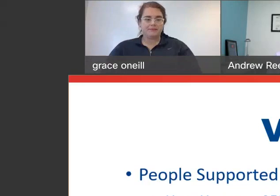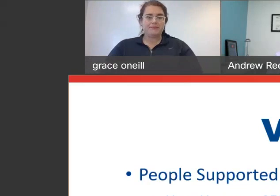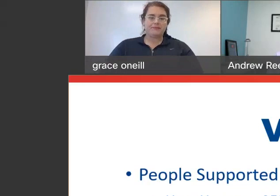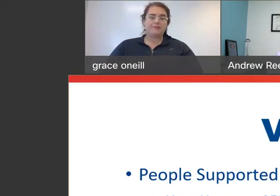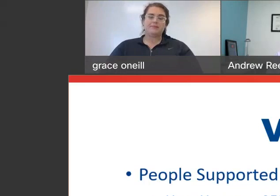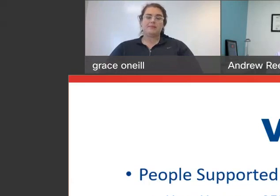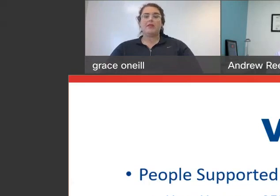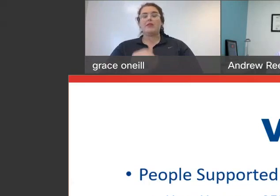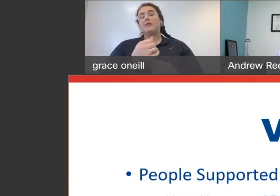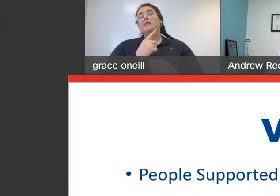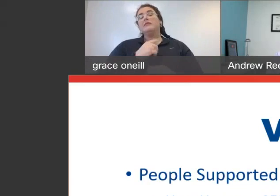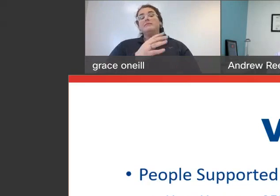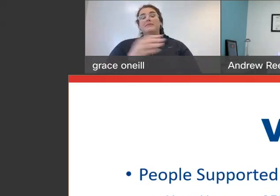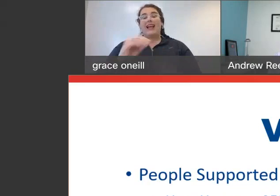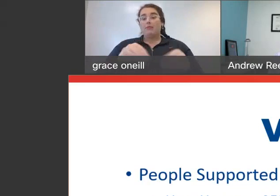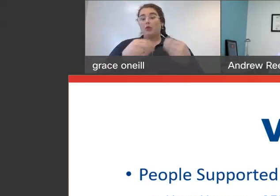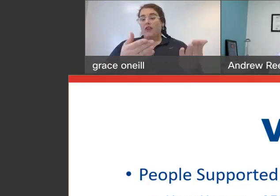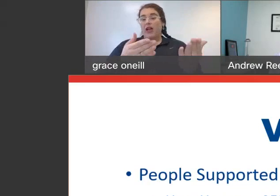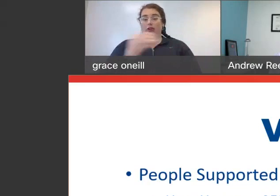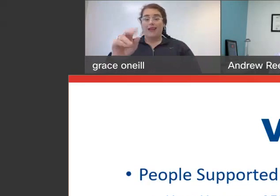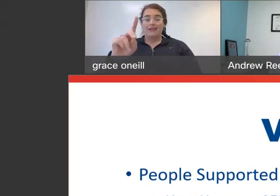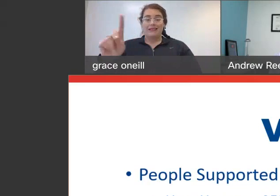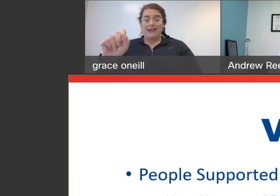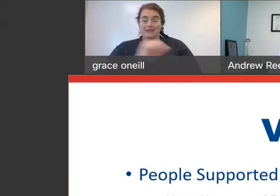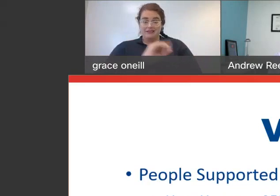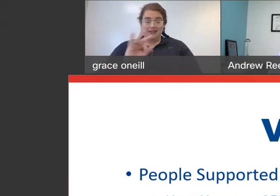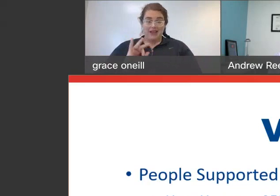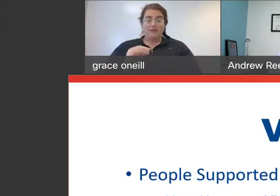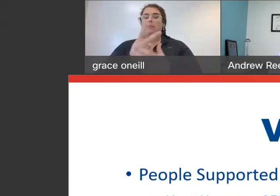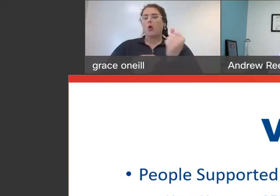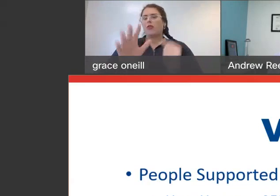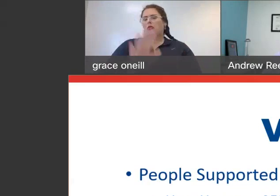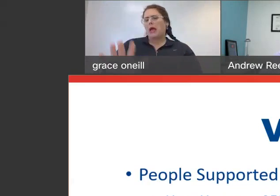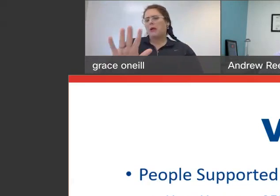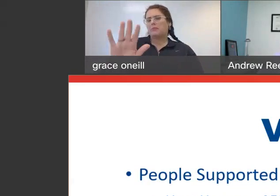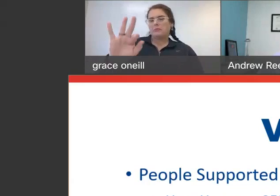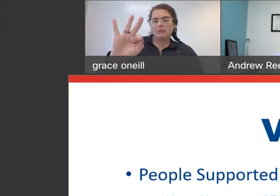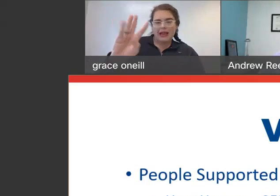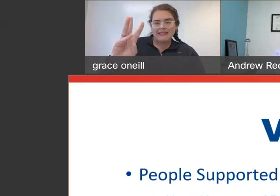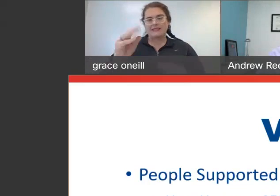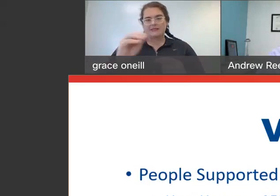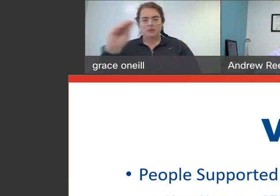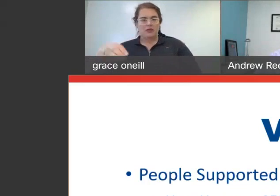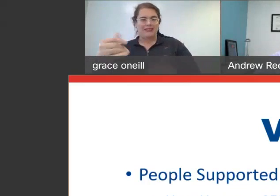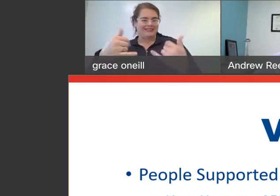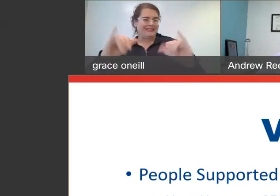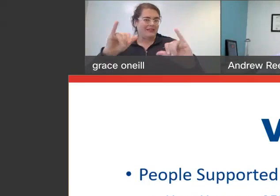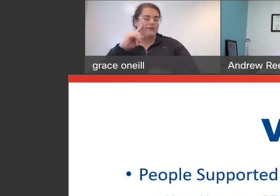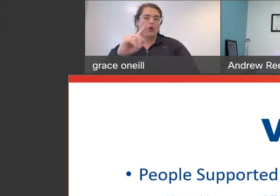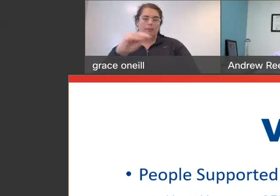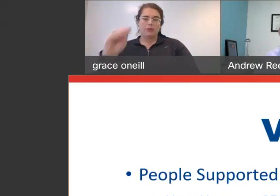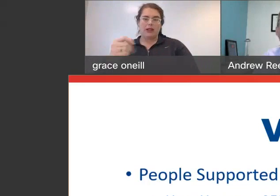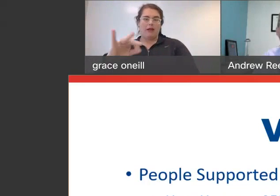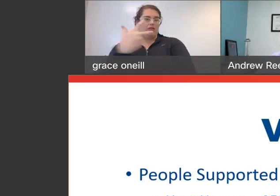our provider staff and DDS staff, both are still at about 96% in terms of their vaccination rates.